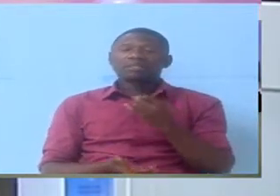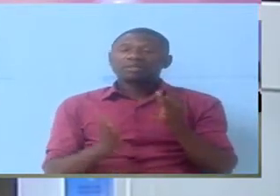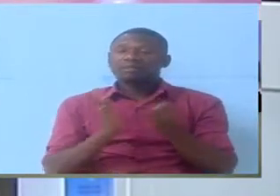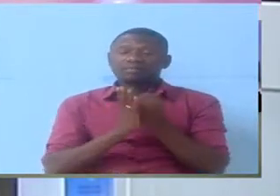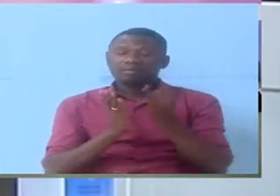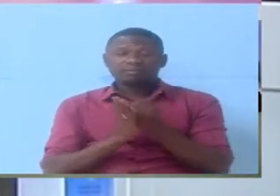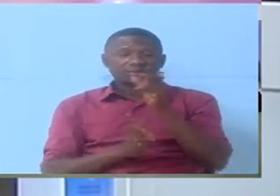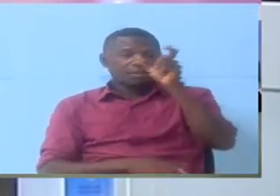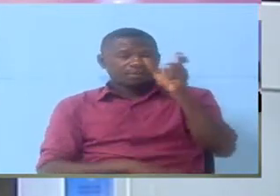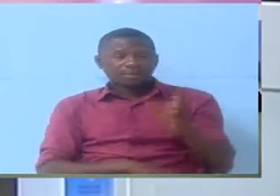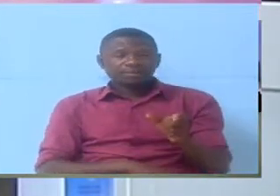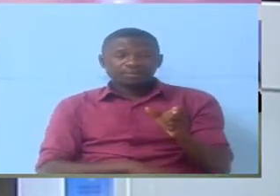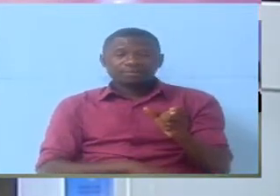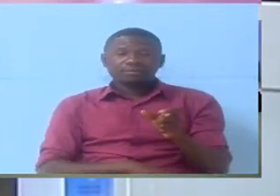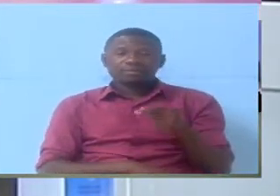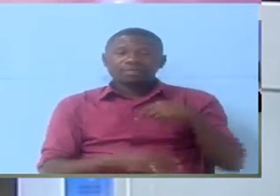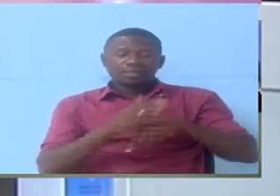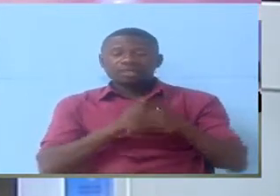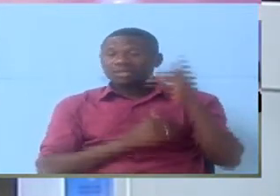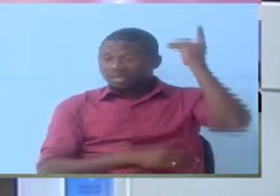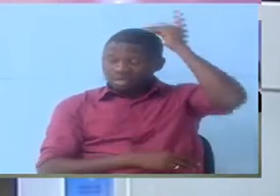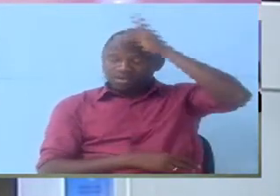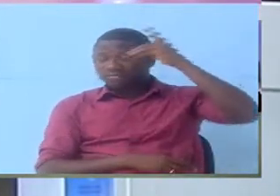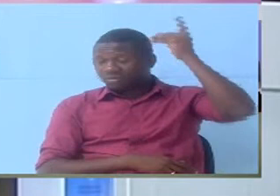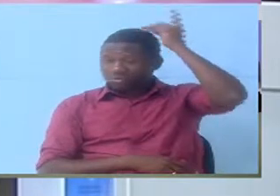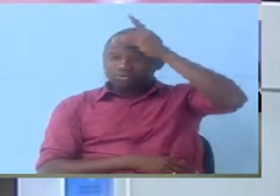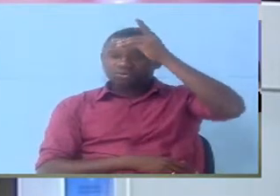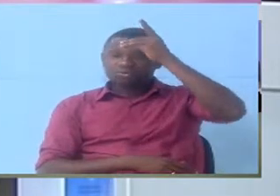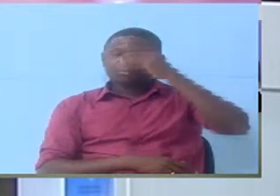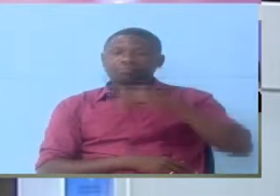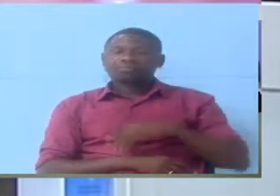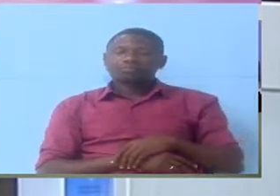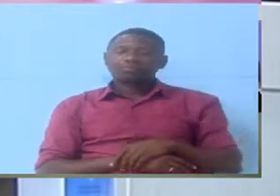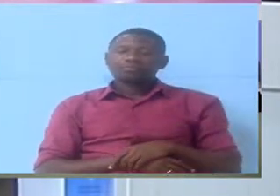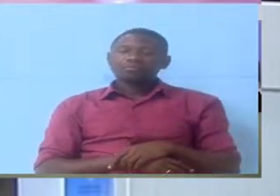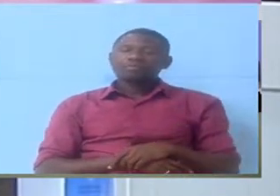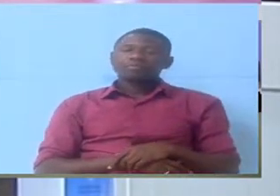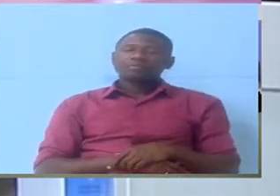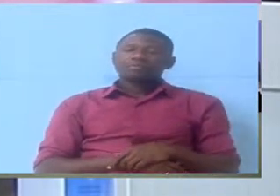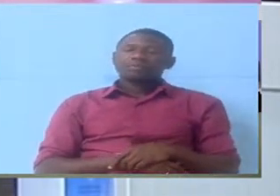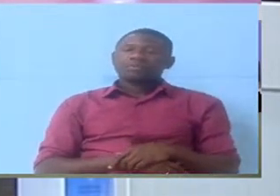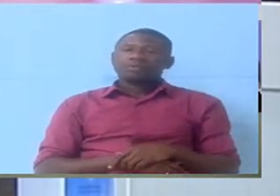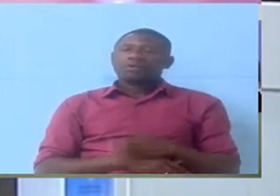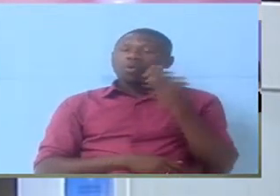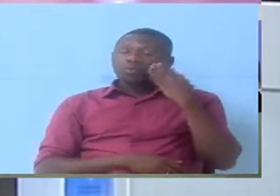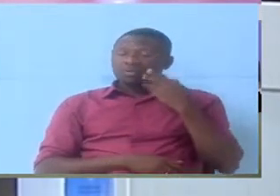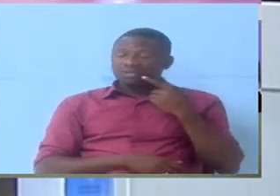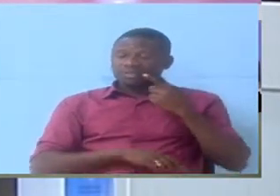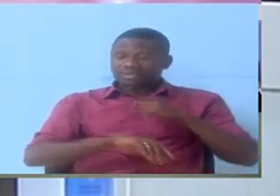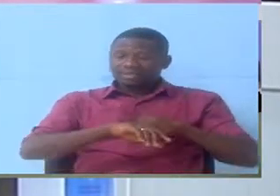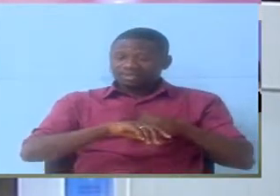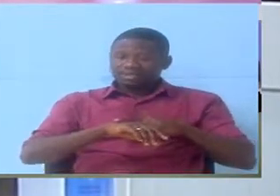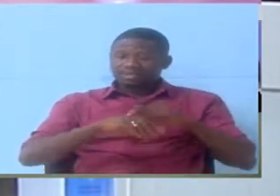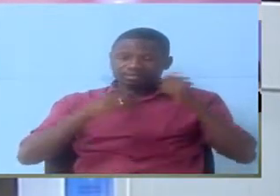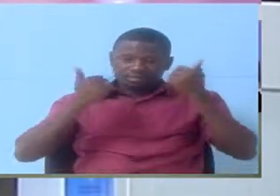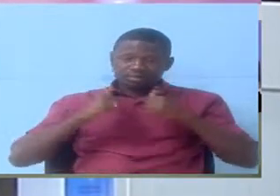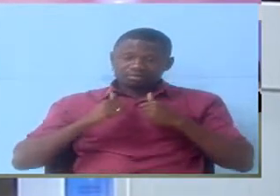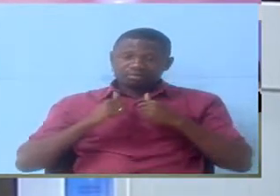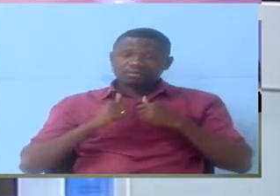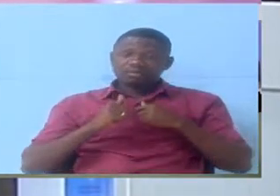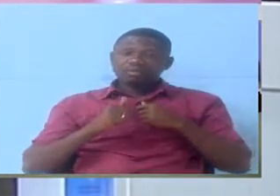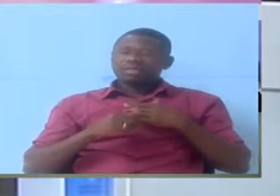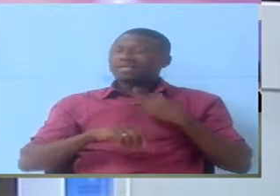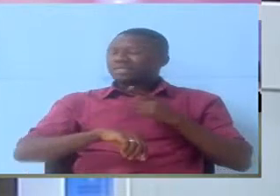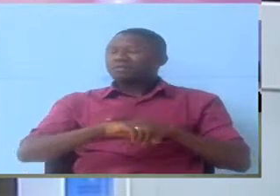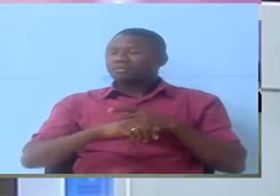ntombo nkake kisikisir lati. In Darfur. Darfur. Then when the time comes, ninga watu sita. And I was at Kairaba,